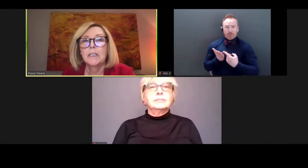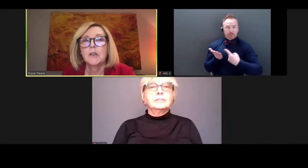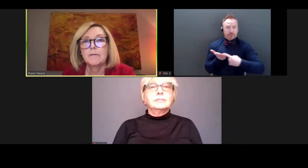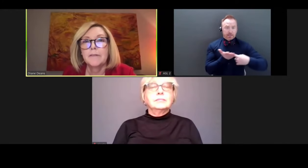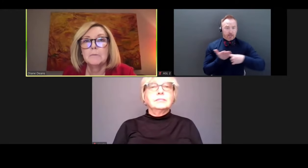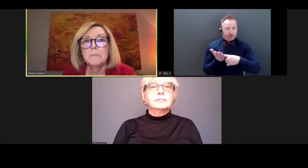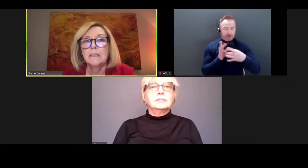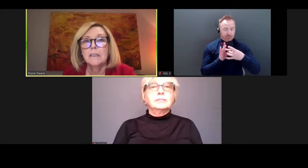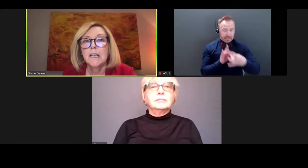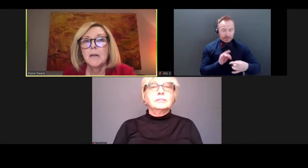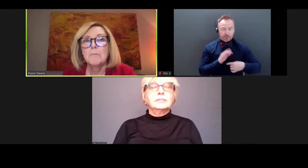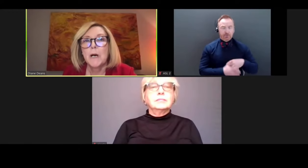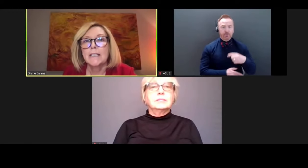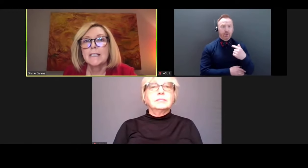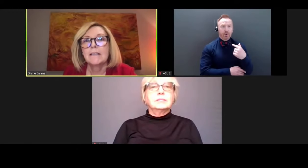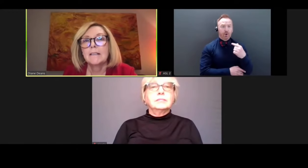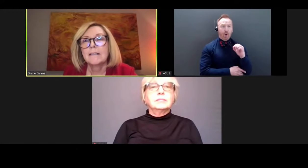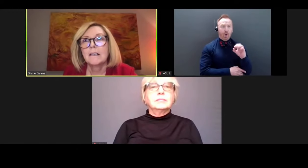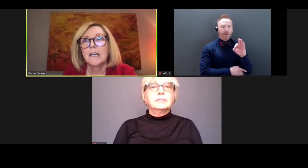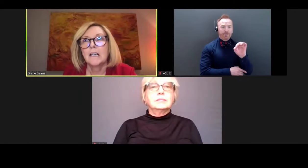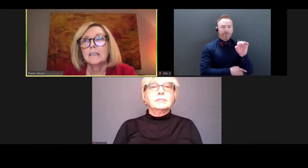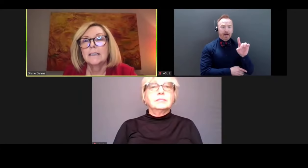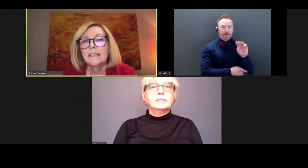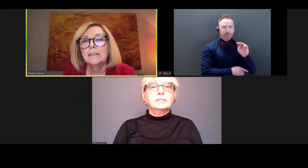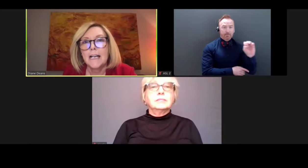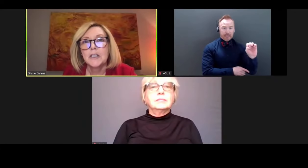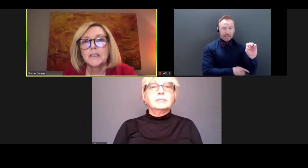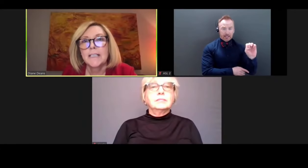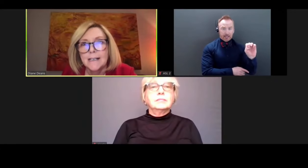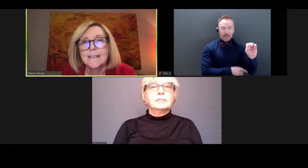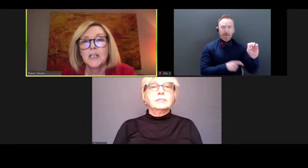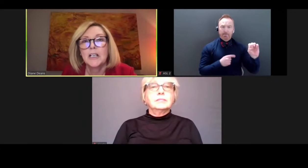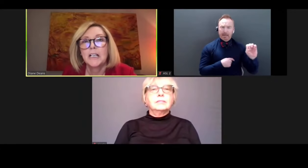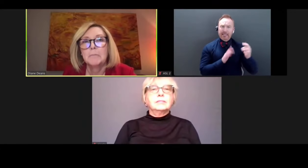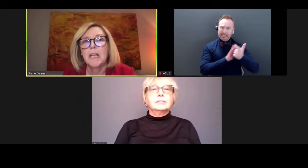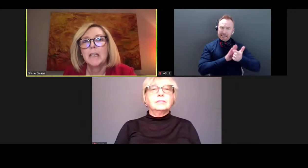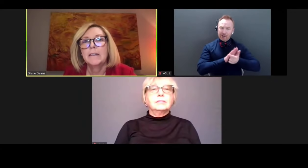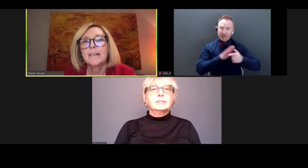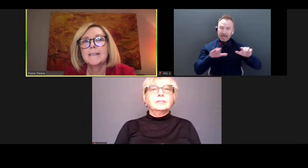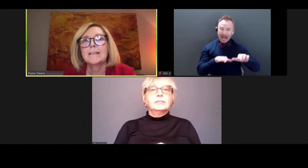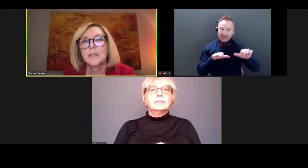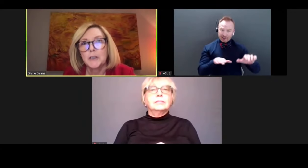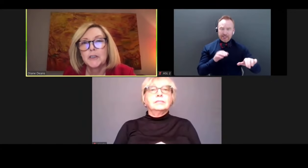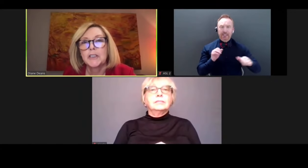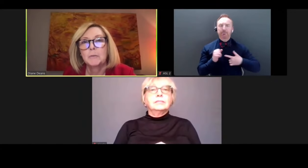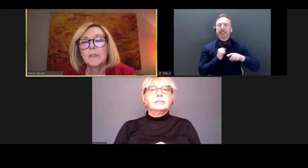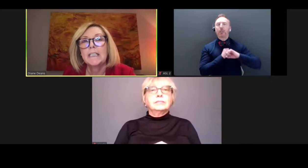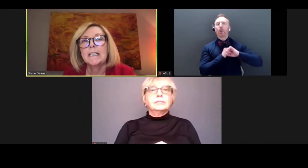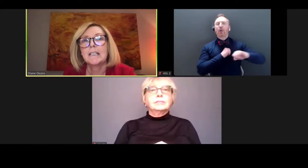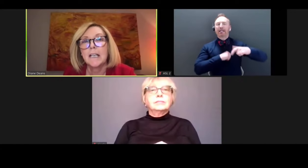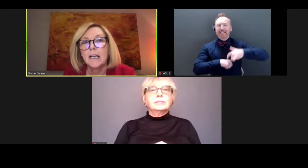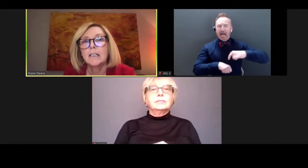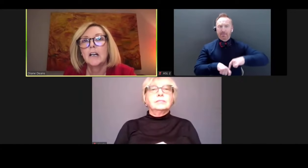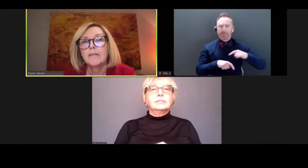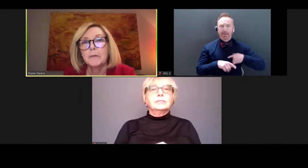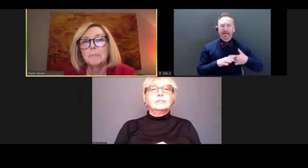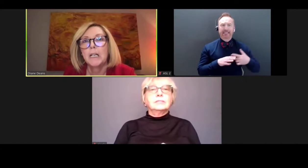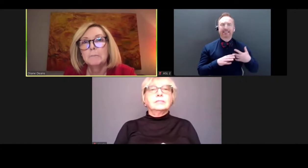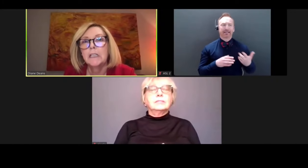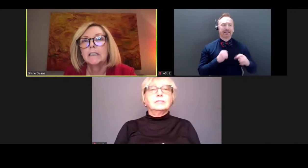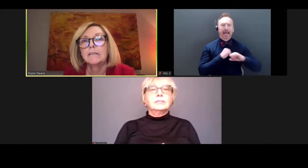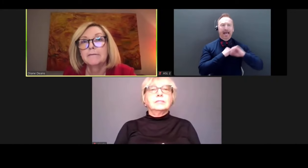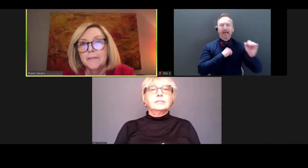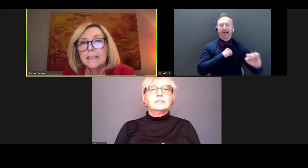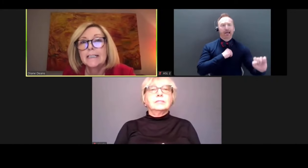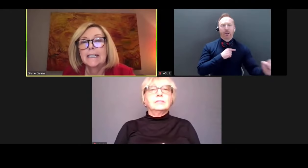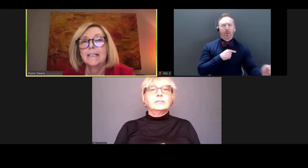suing GoFundMe, but legal action takes time, and this is urgent. We need to cut off the